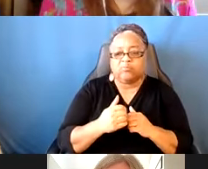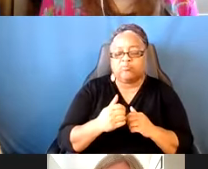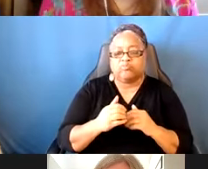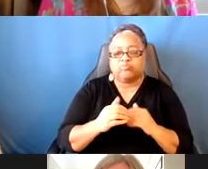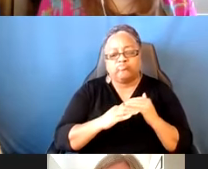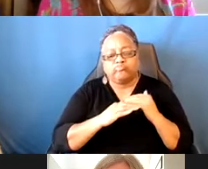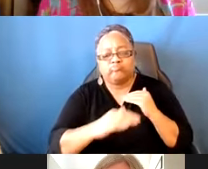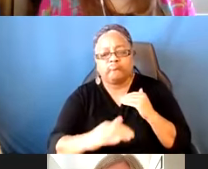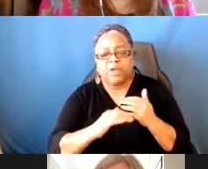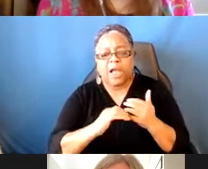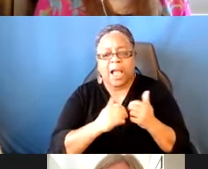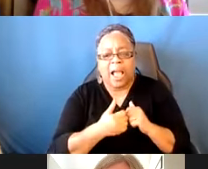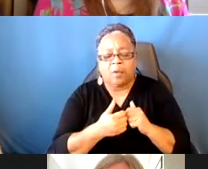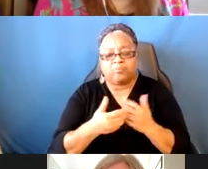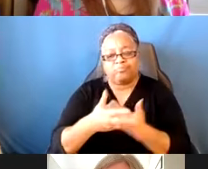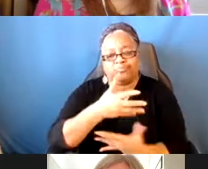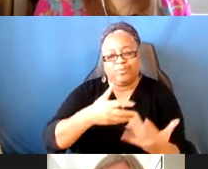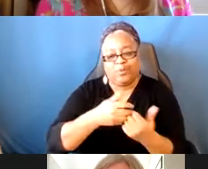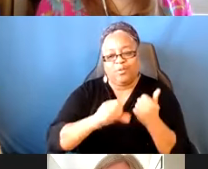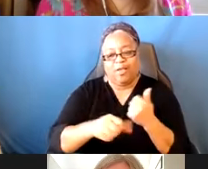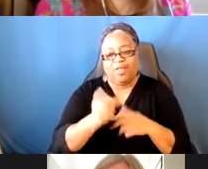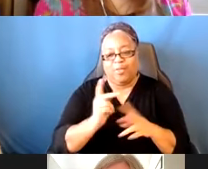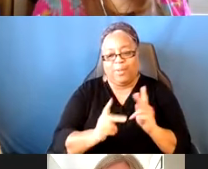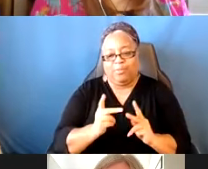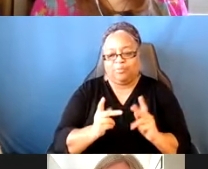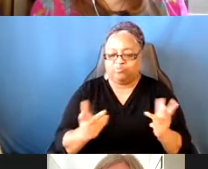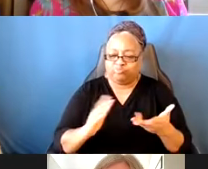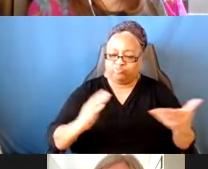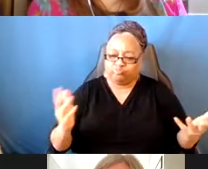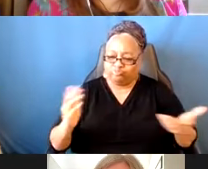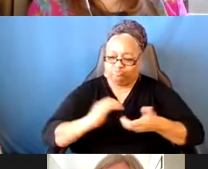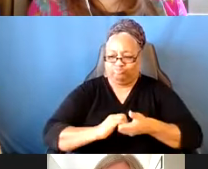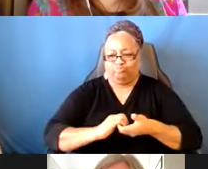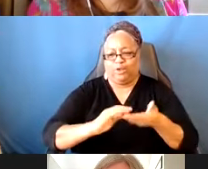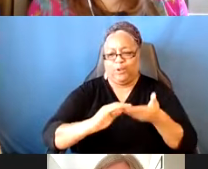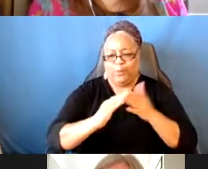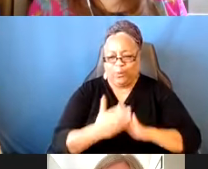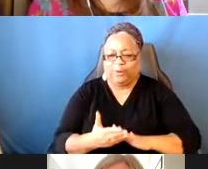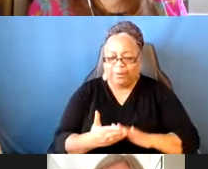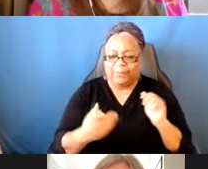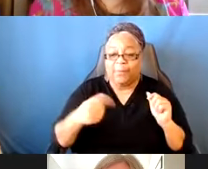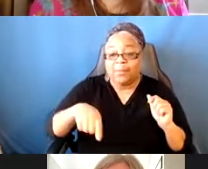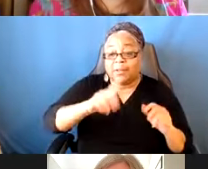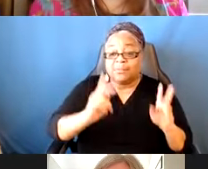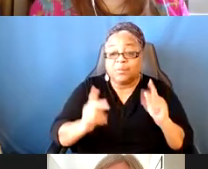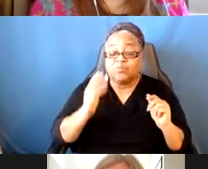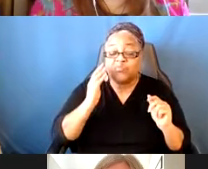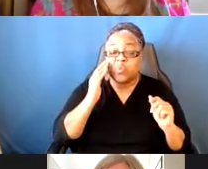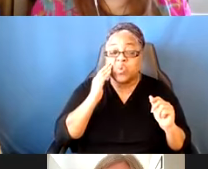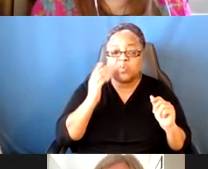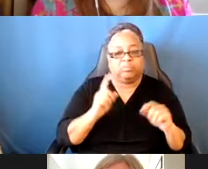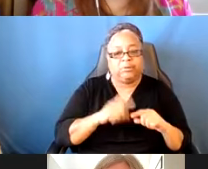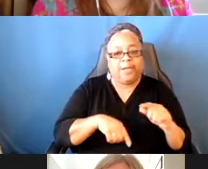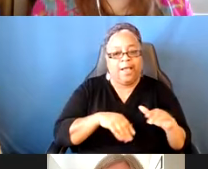with others, being in community with other people. These are folks for whom they know they can't access safety